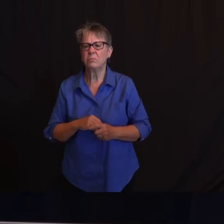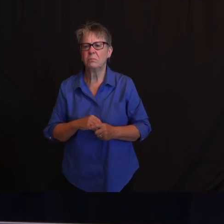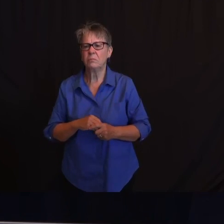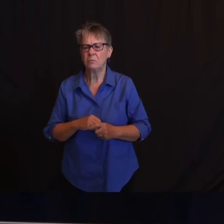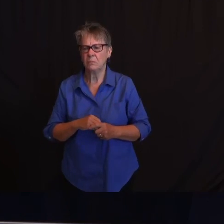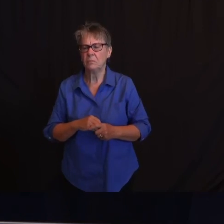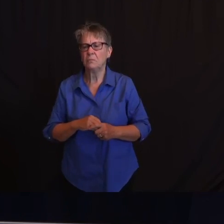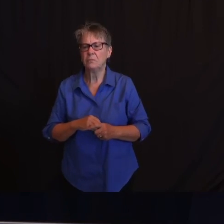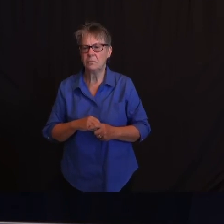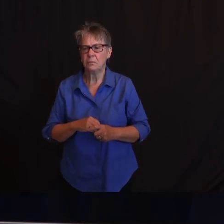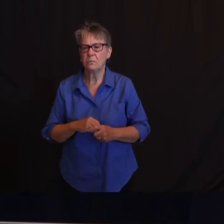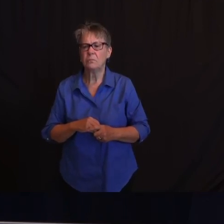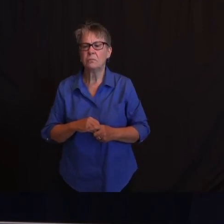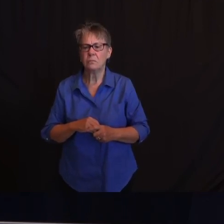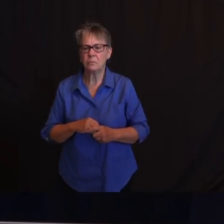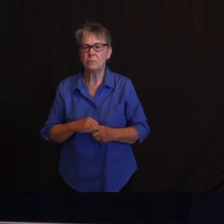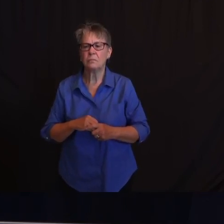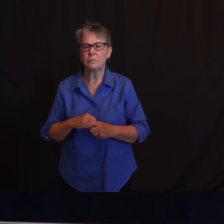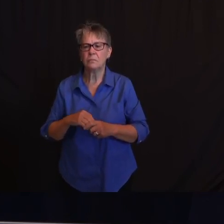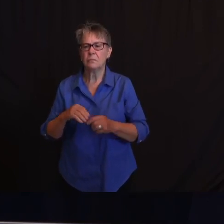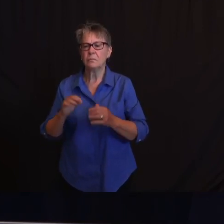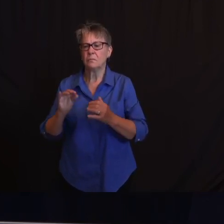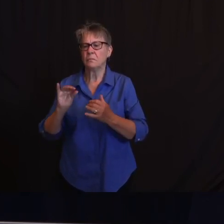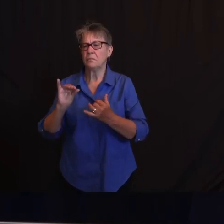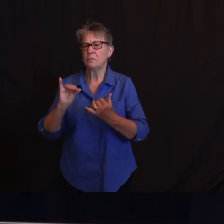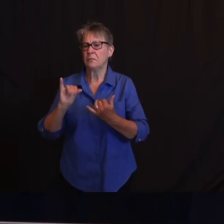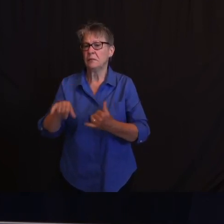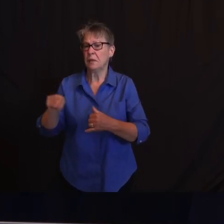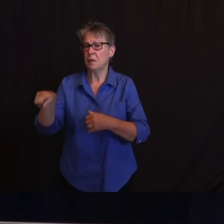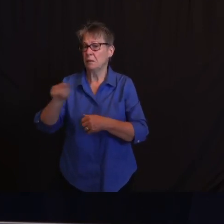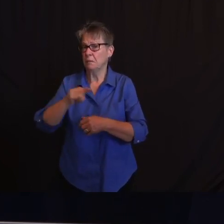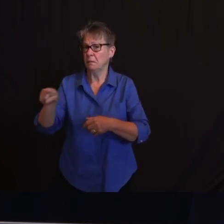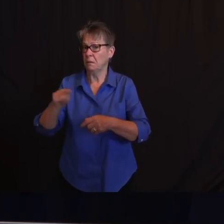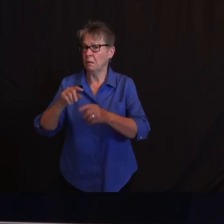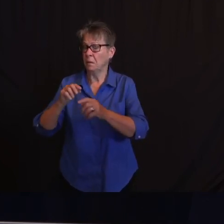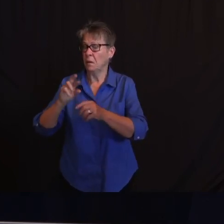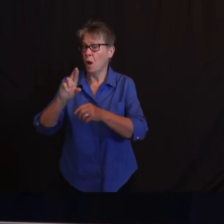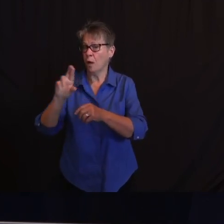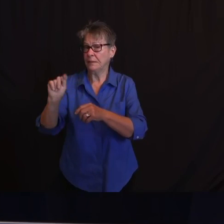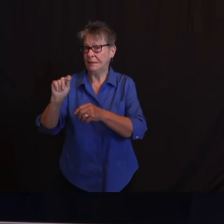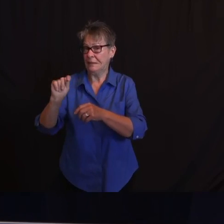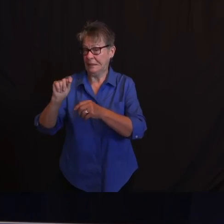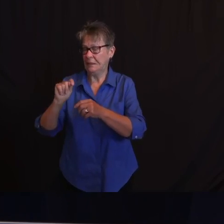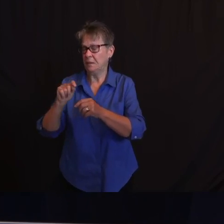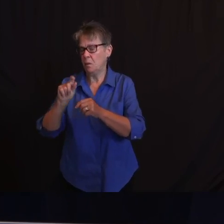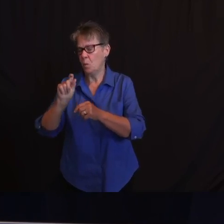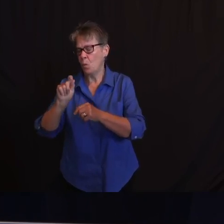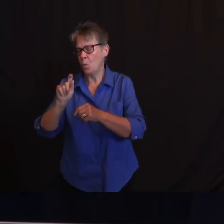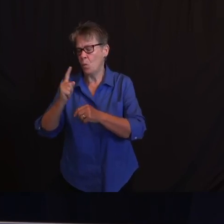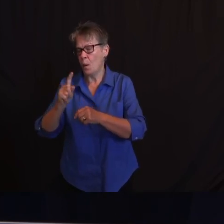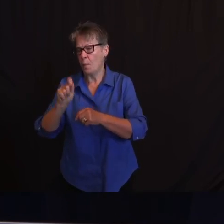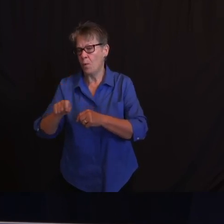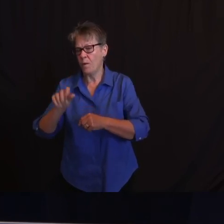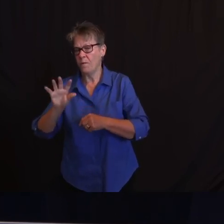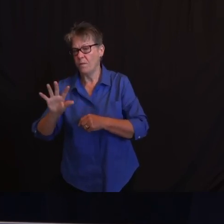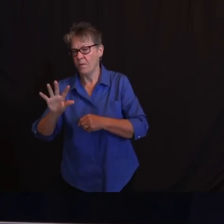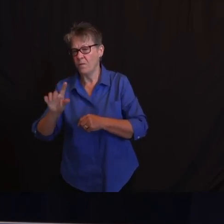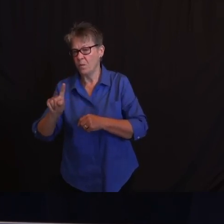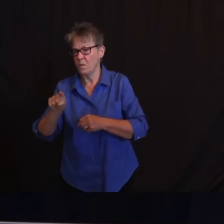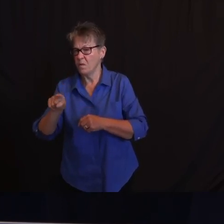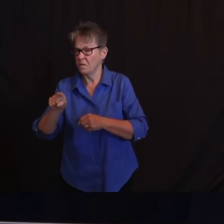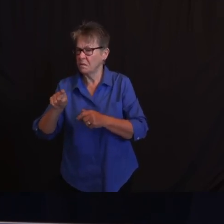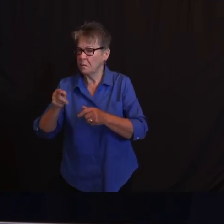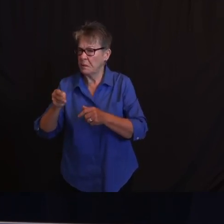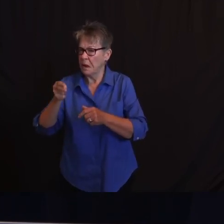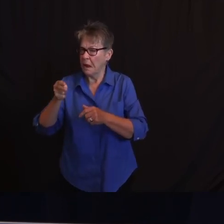state is 1.25%. The central part of the state, 1.12%. The southern part of the state remains the